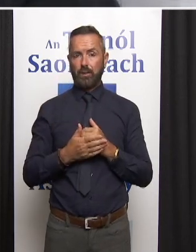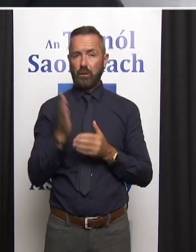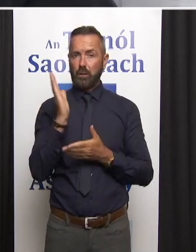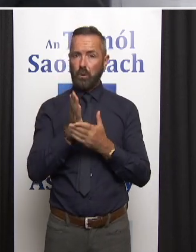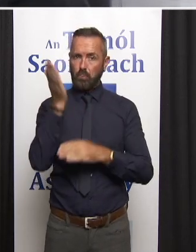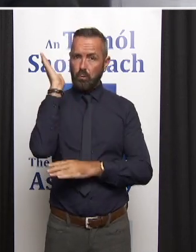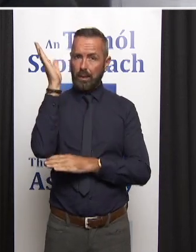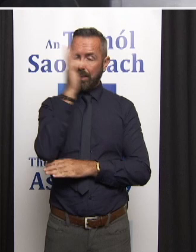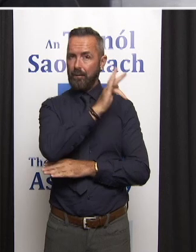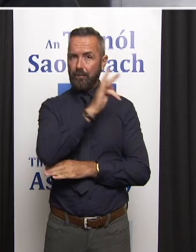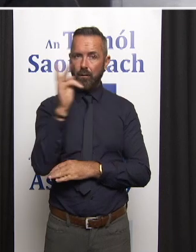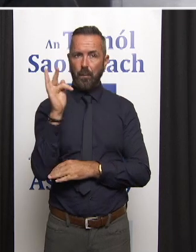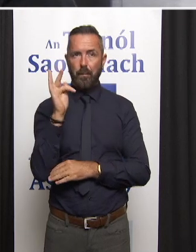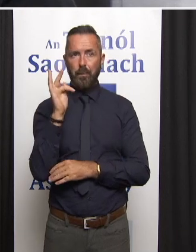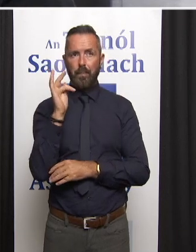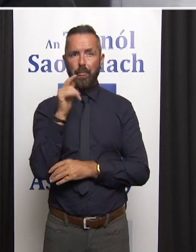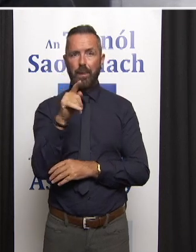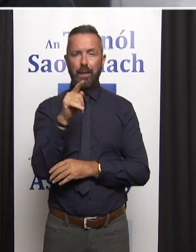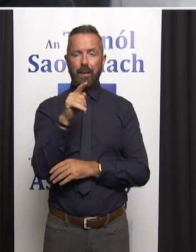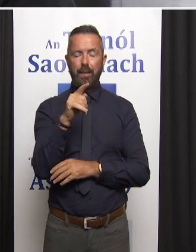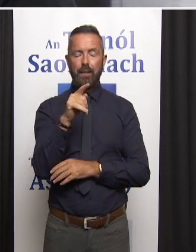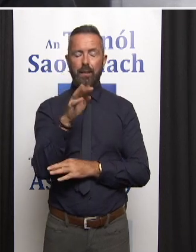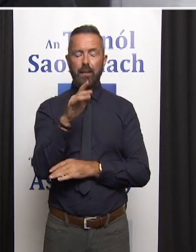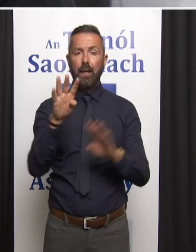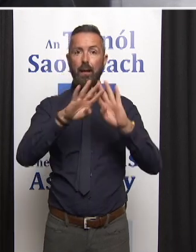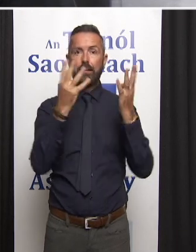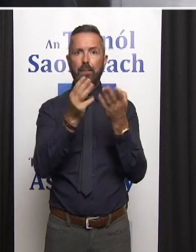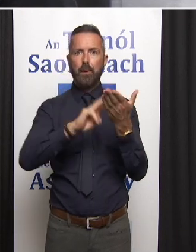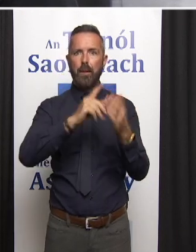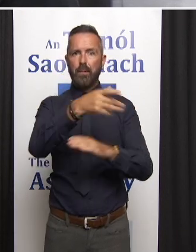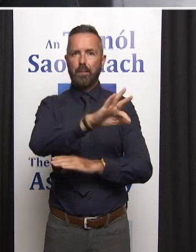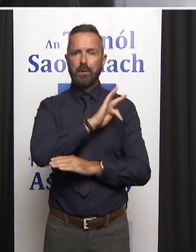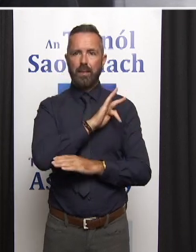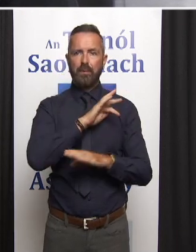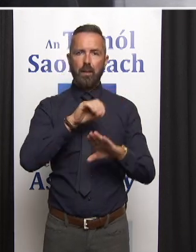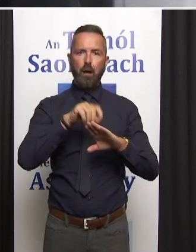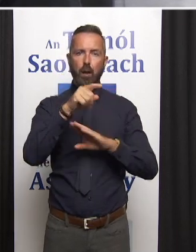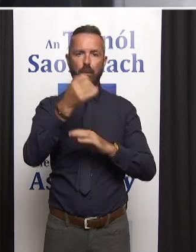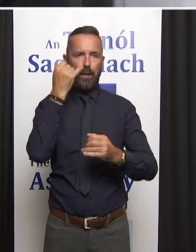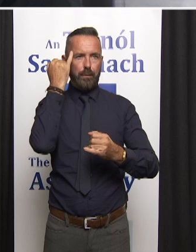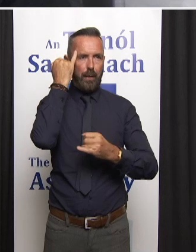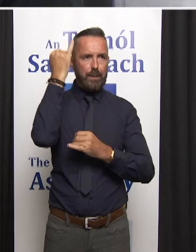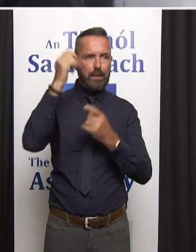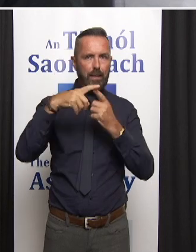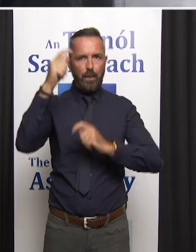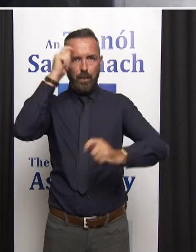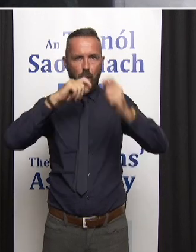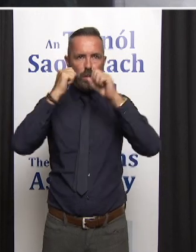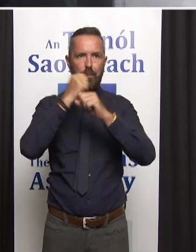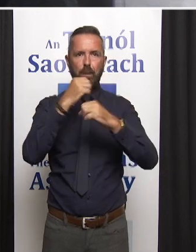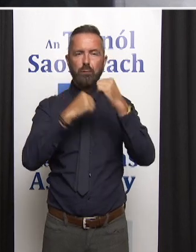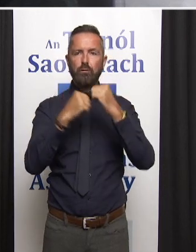presentations from the Assembly members themselves on their particular thoughts in regard to